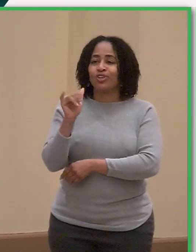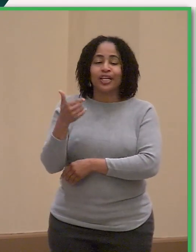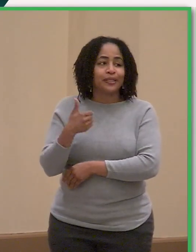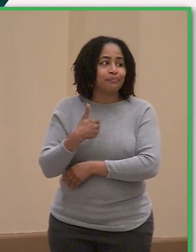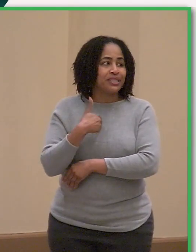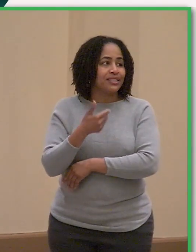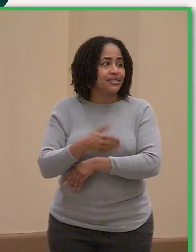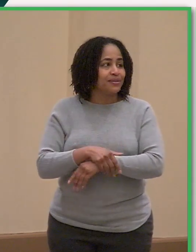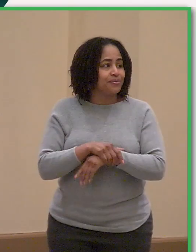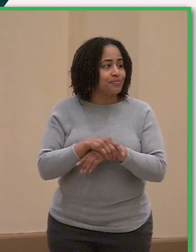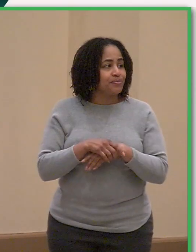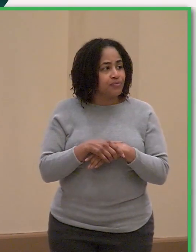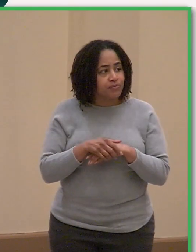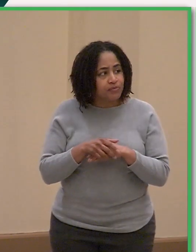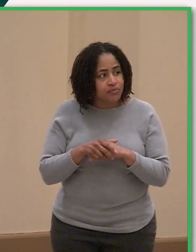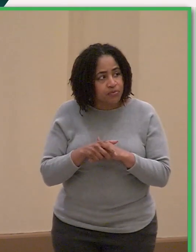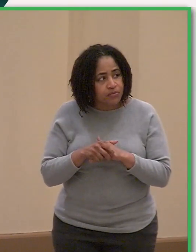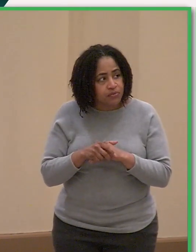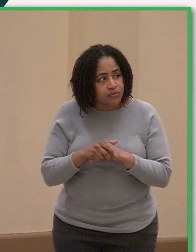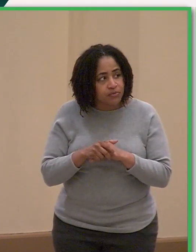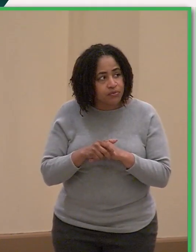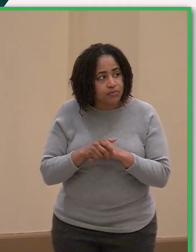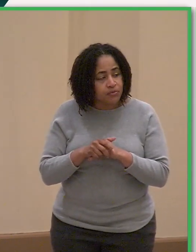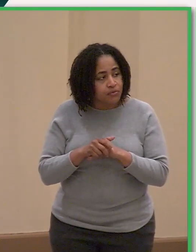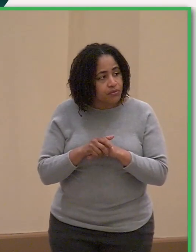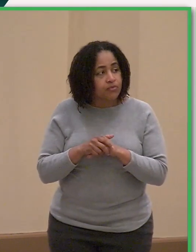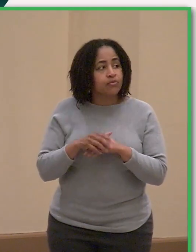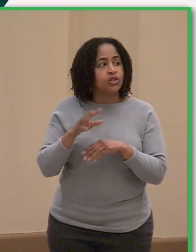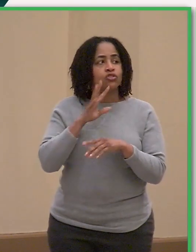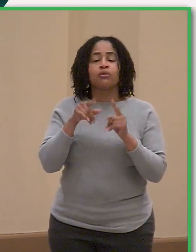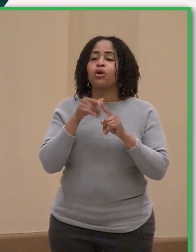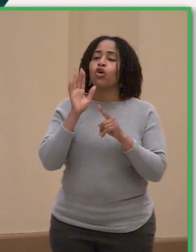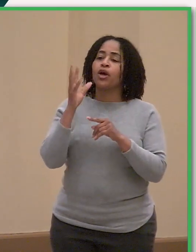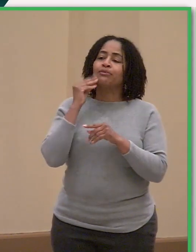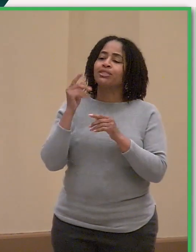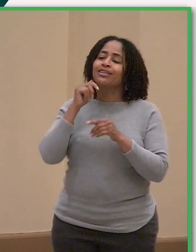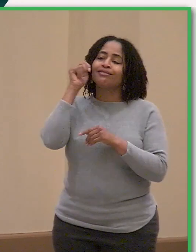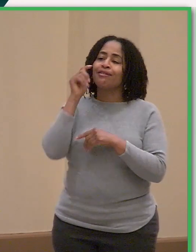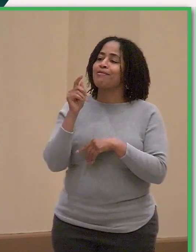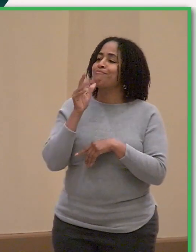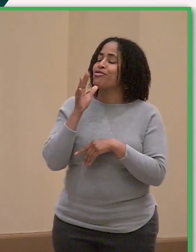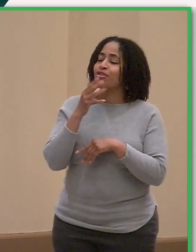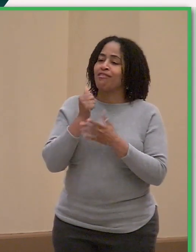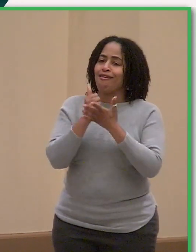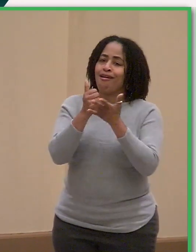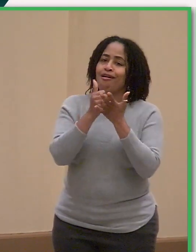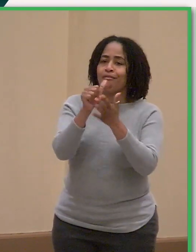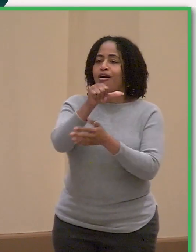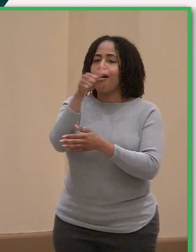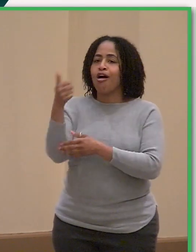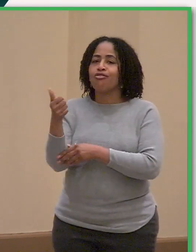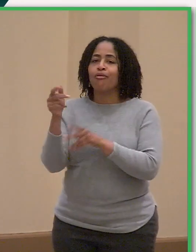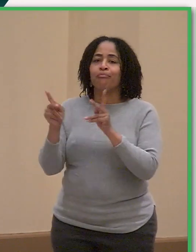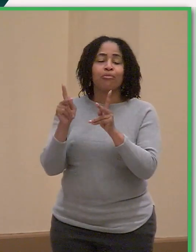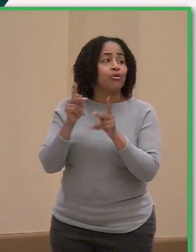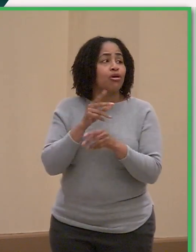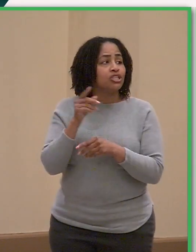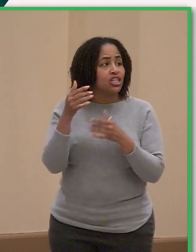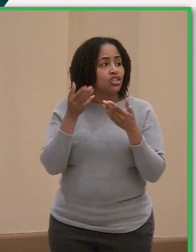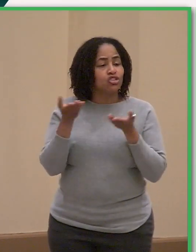So excited to talk about this. A local woman using her experience as a teen mother to help others, so she's paying it forward. She started